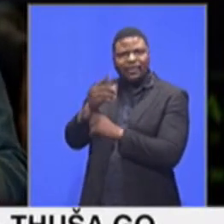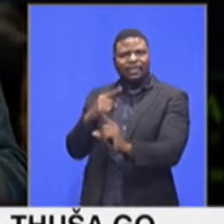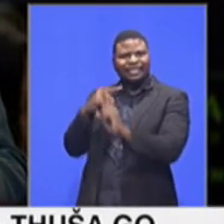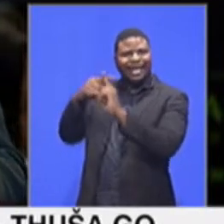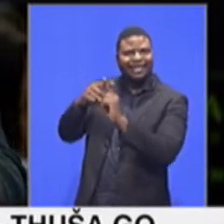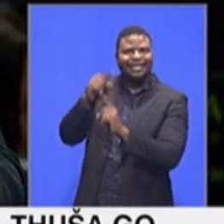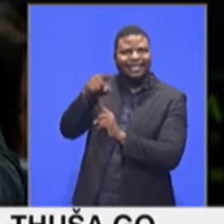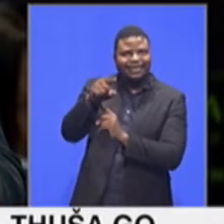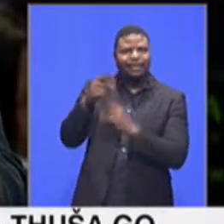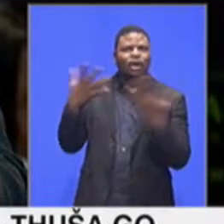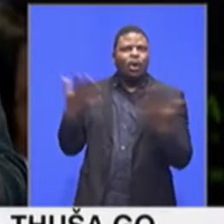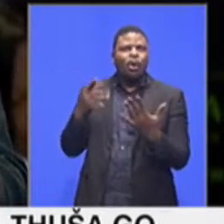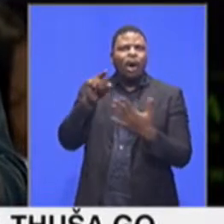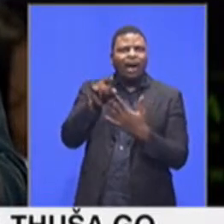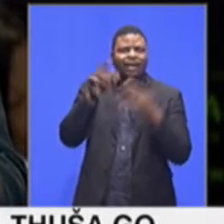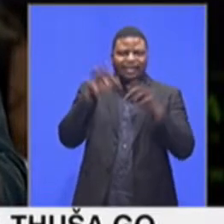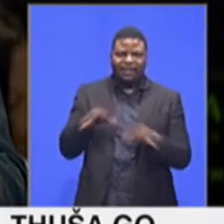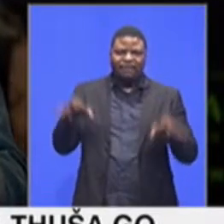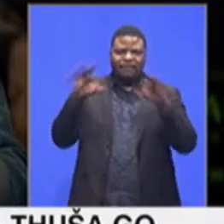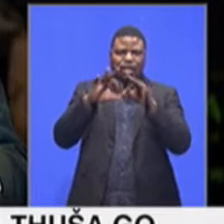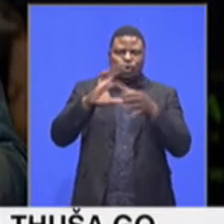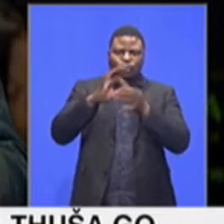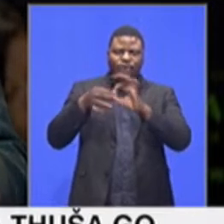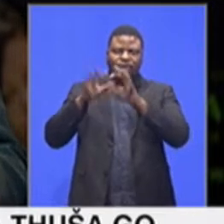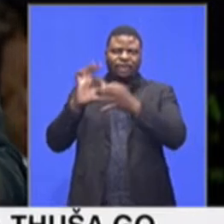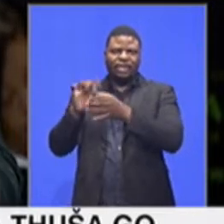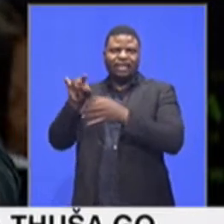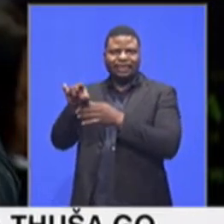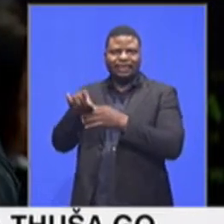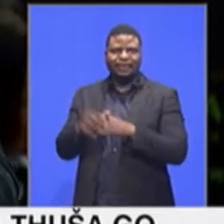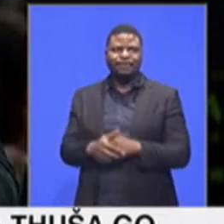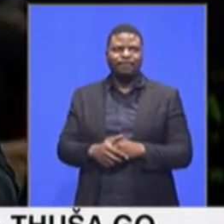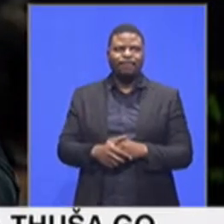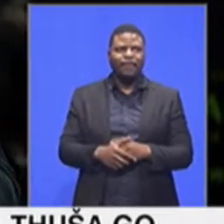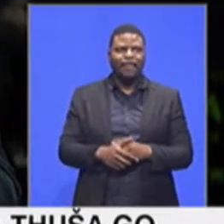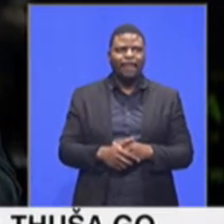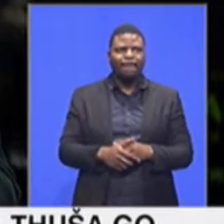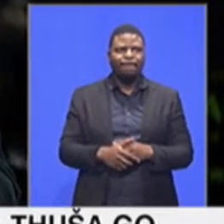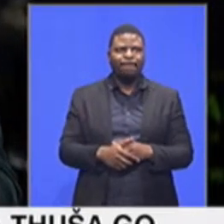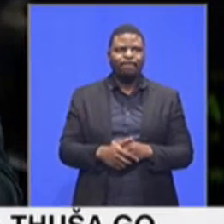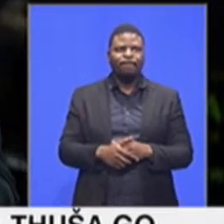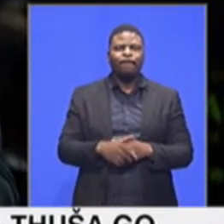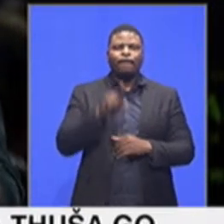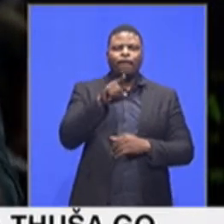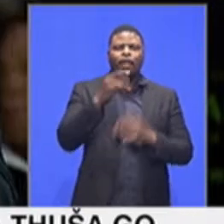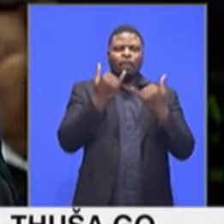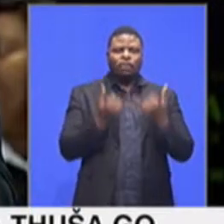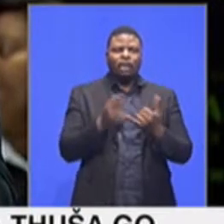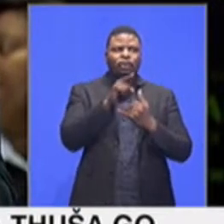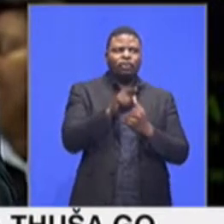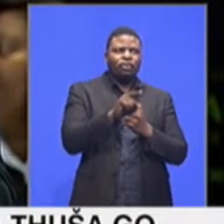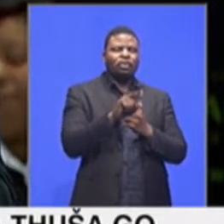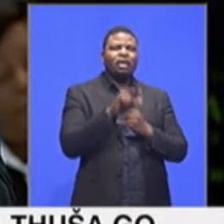correct product and value chain. Let me now turn to the revenue outlook and tax proposals.